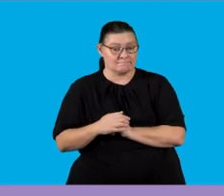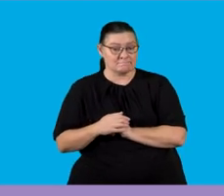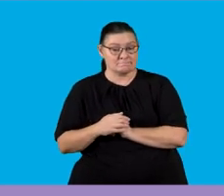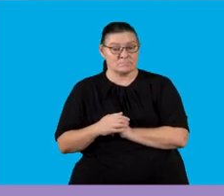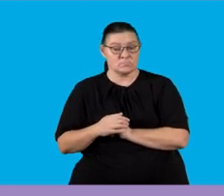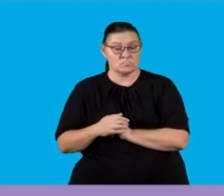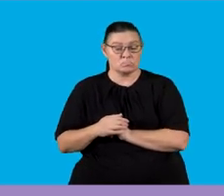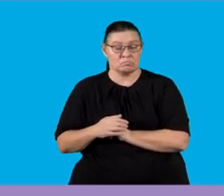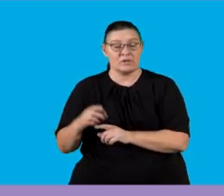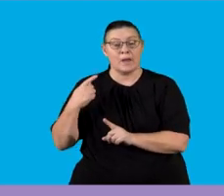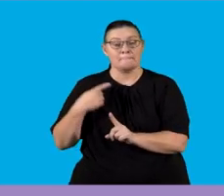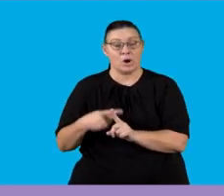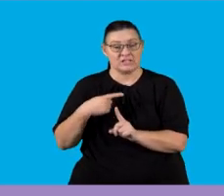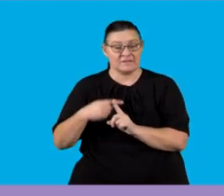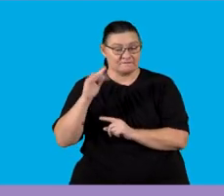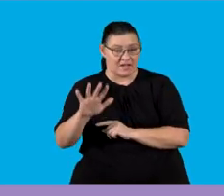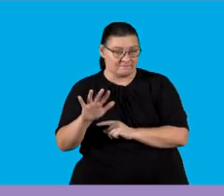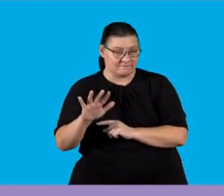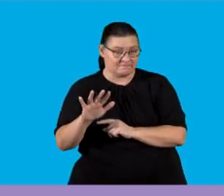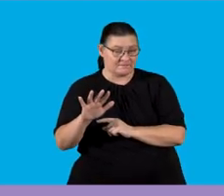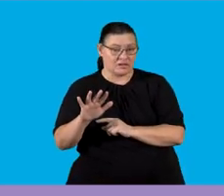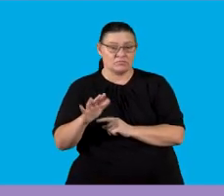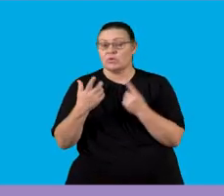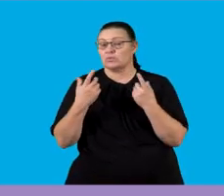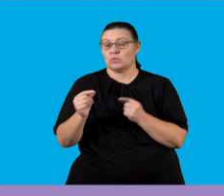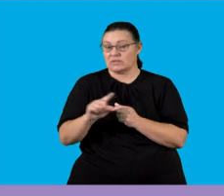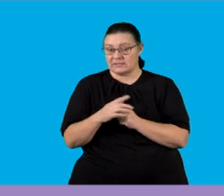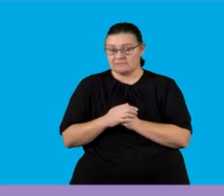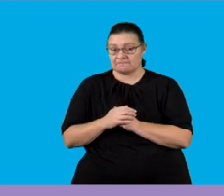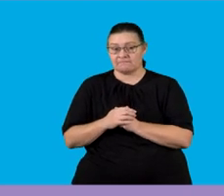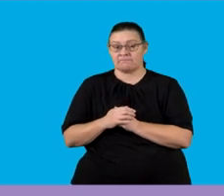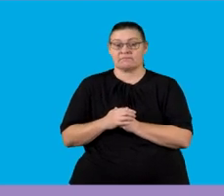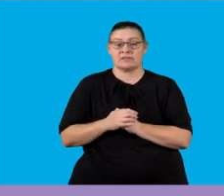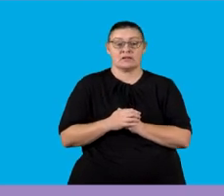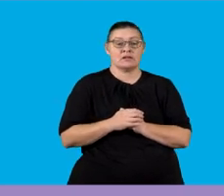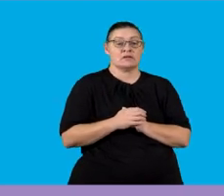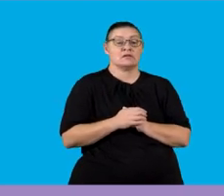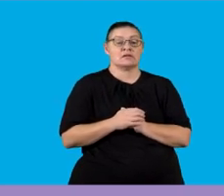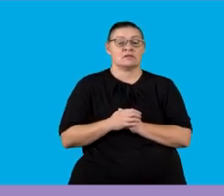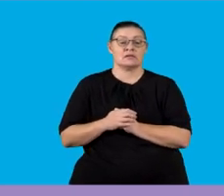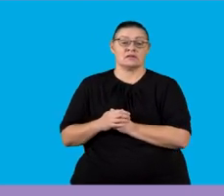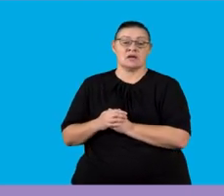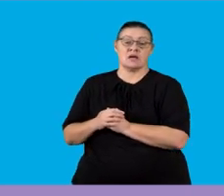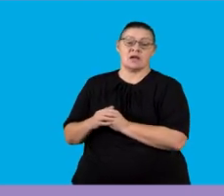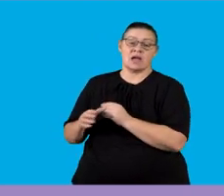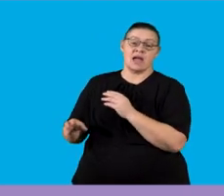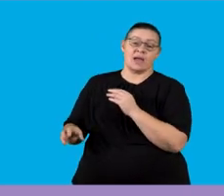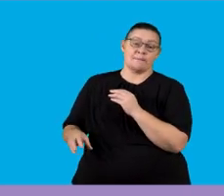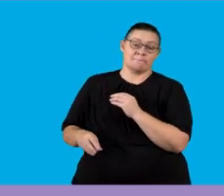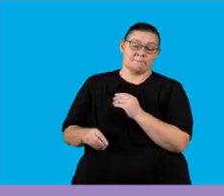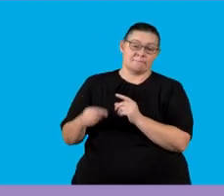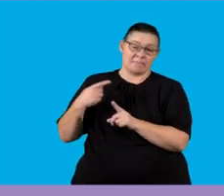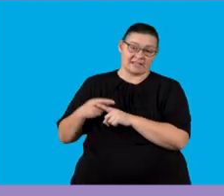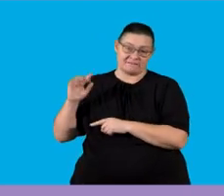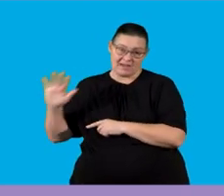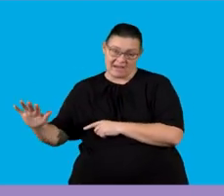on the one side and, of course, add 5 on the other side. Because this is an equation, what we do on the left, we must